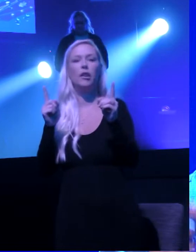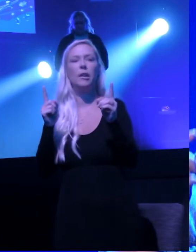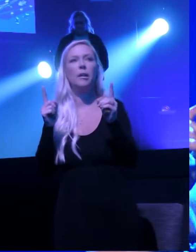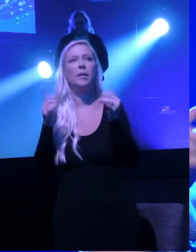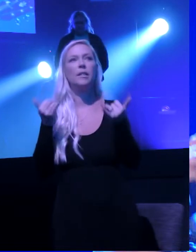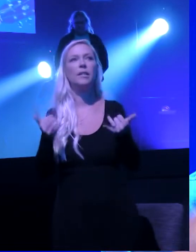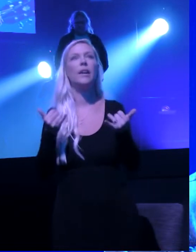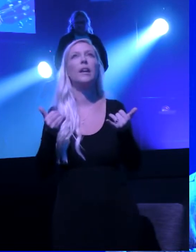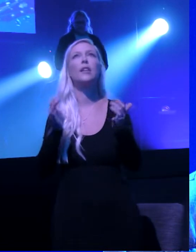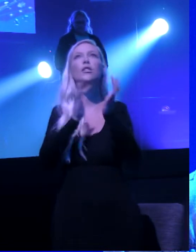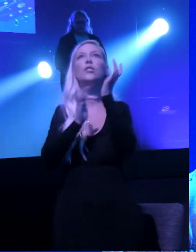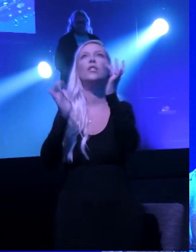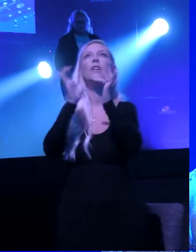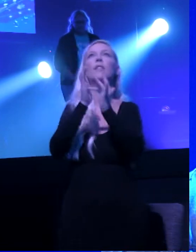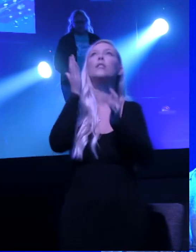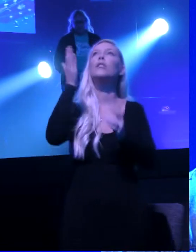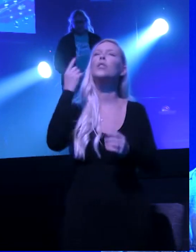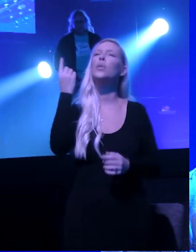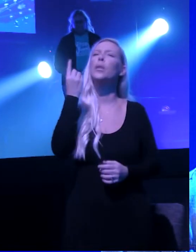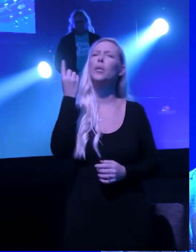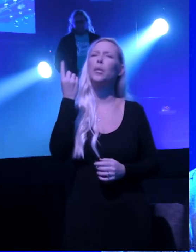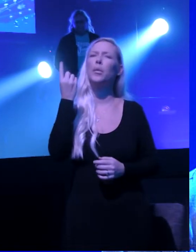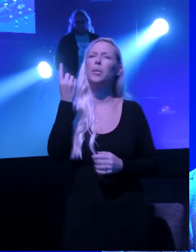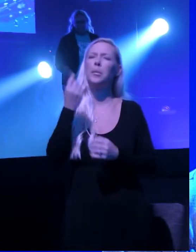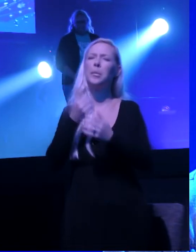And Jesus, it is you alone